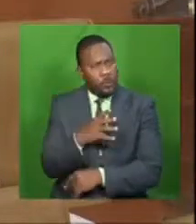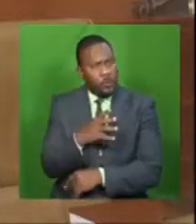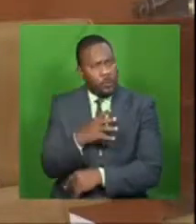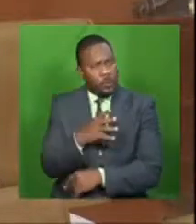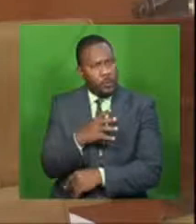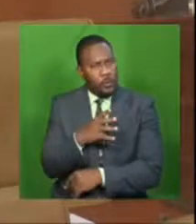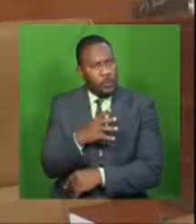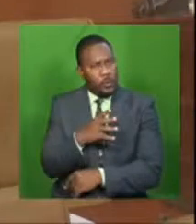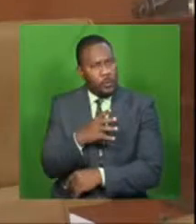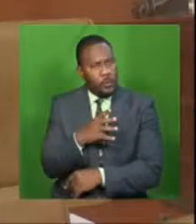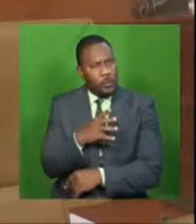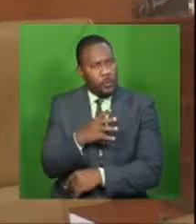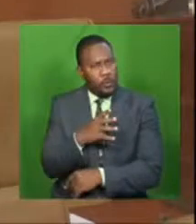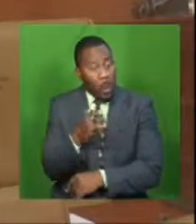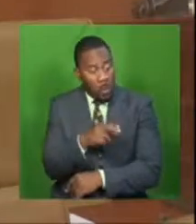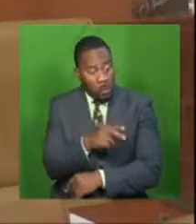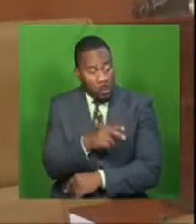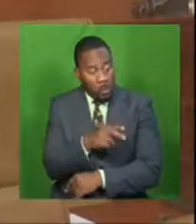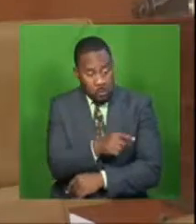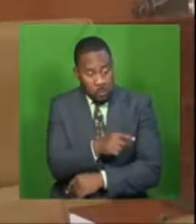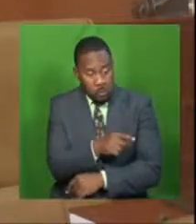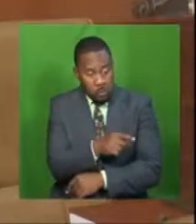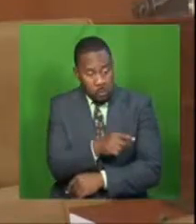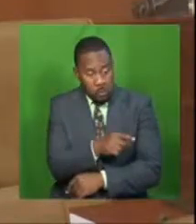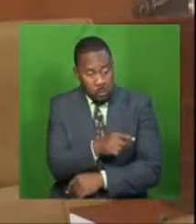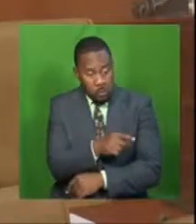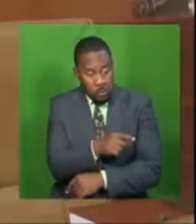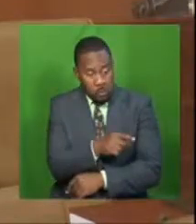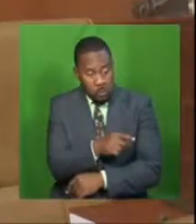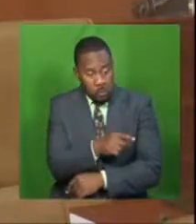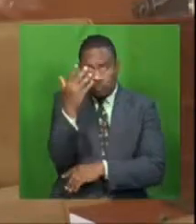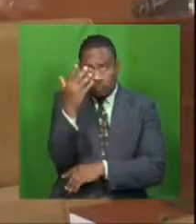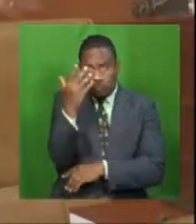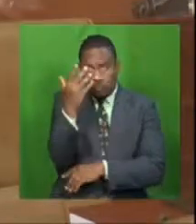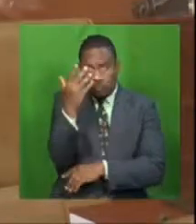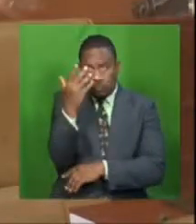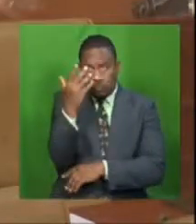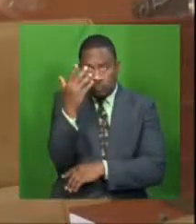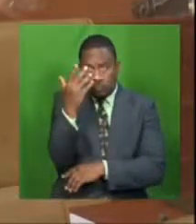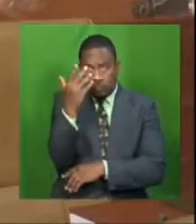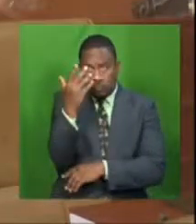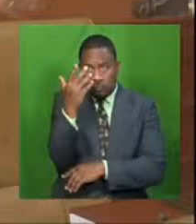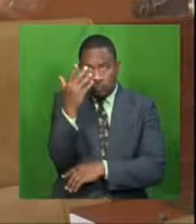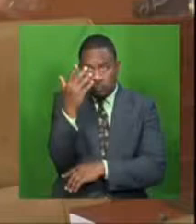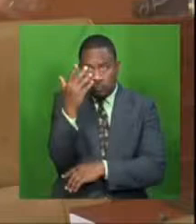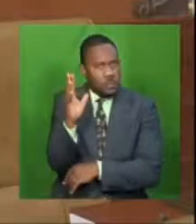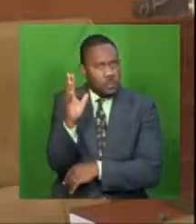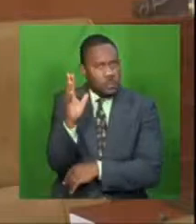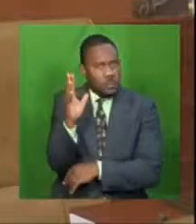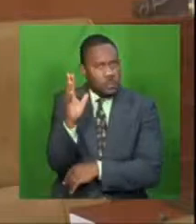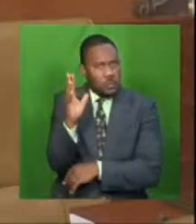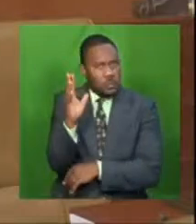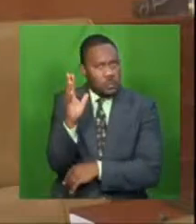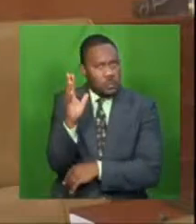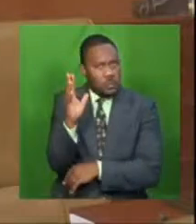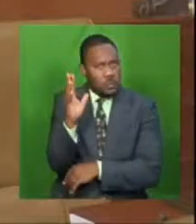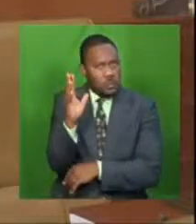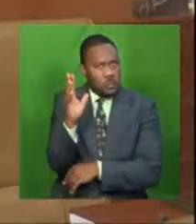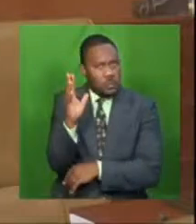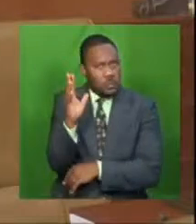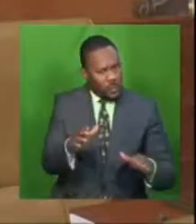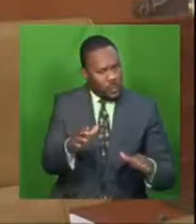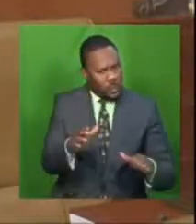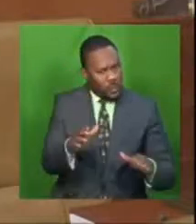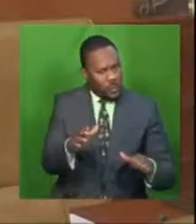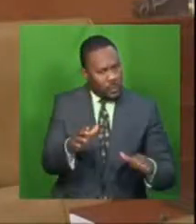even if they adopt a forest, and I know there are school children within the villages, and then begin